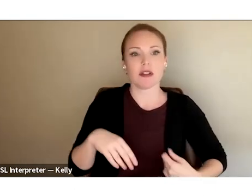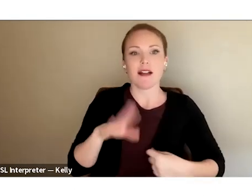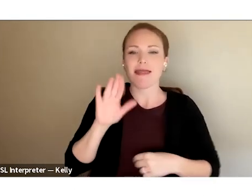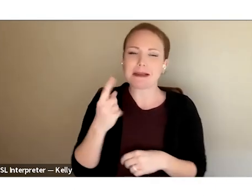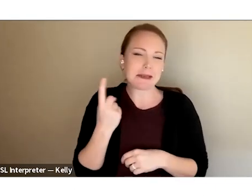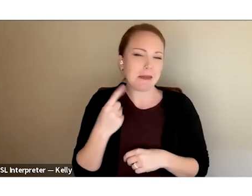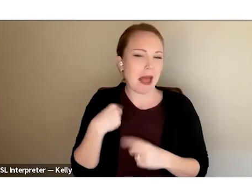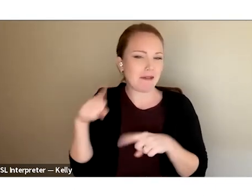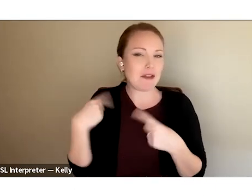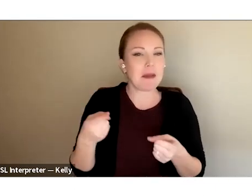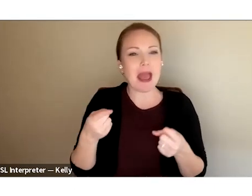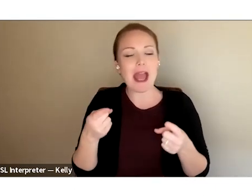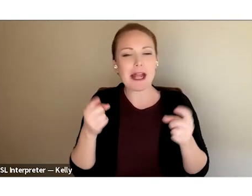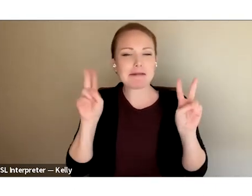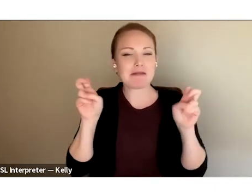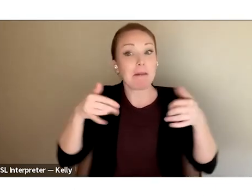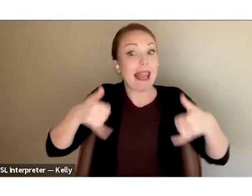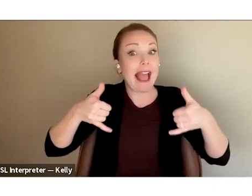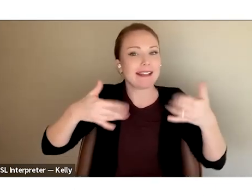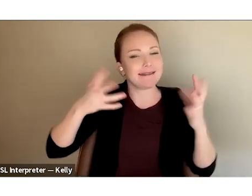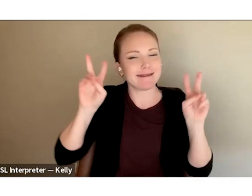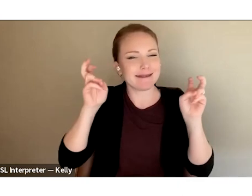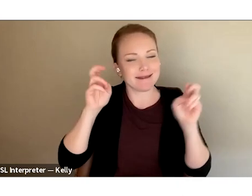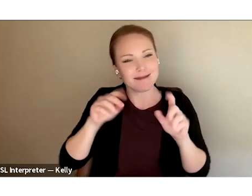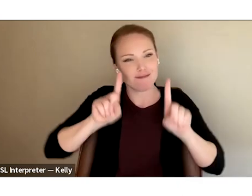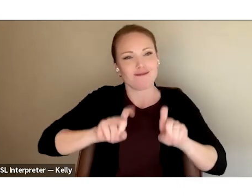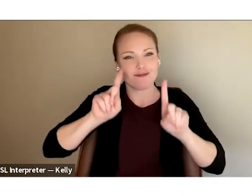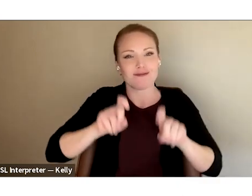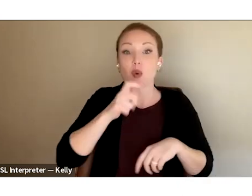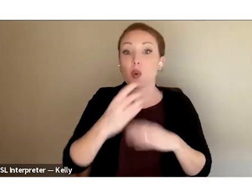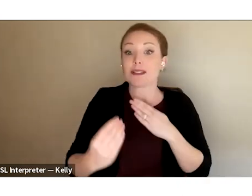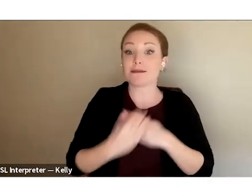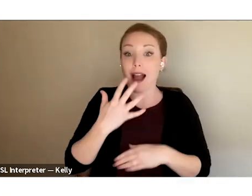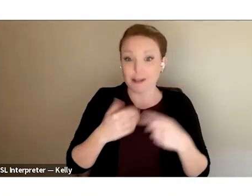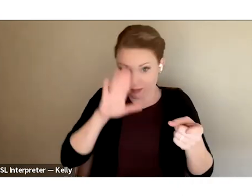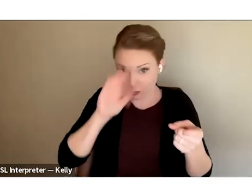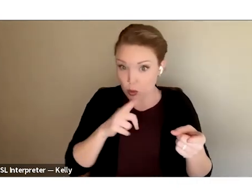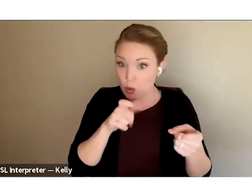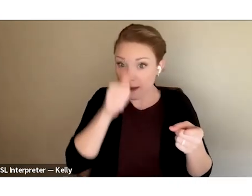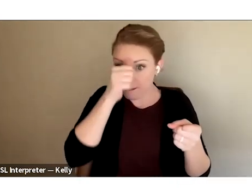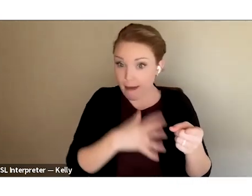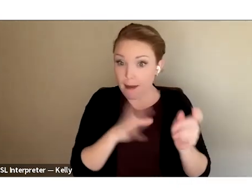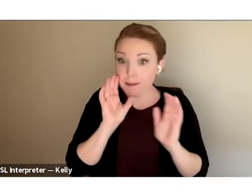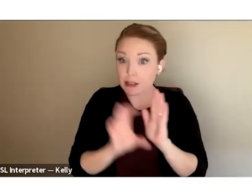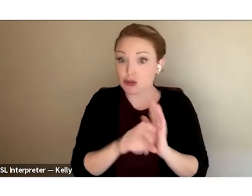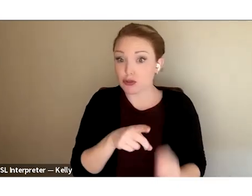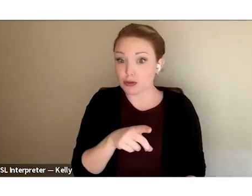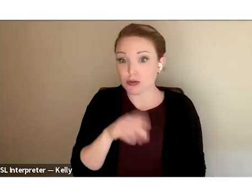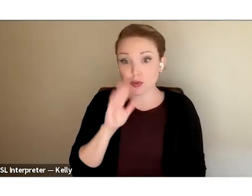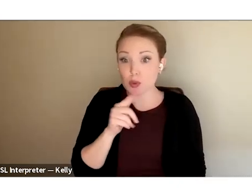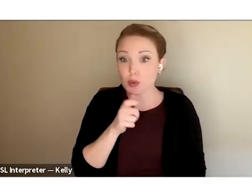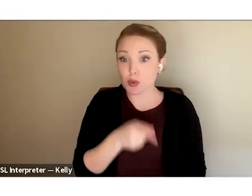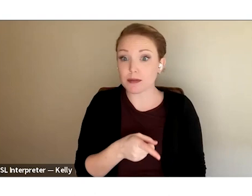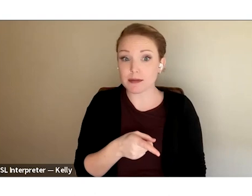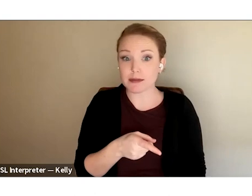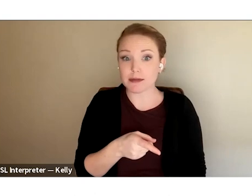with, inspired by this guy. Anybody know who this is? Well, I guess